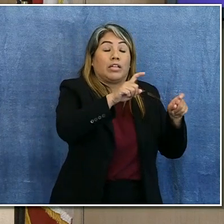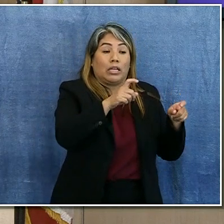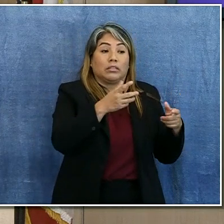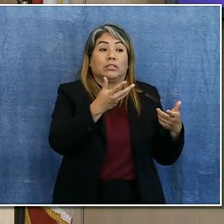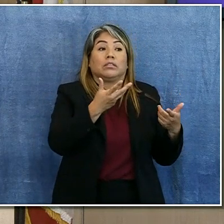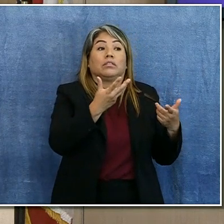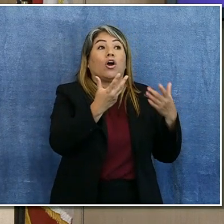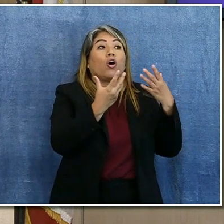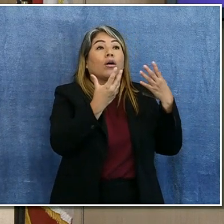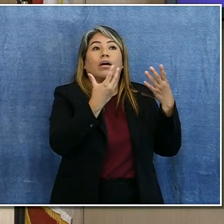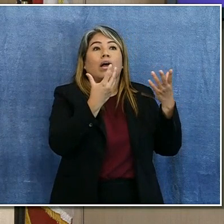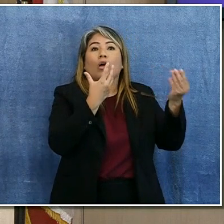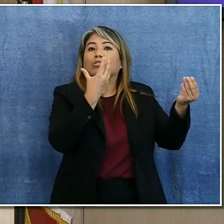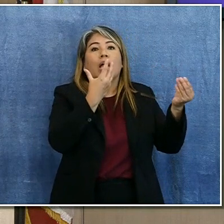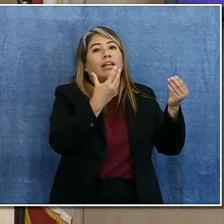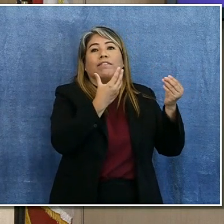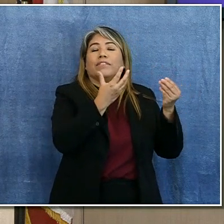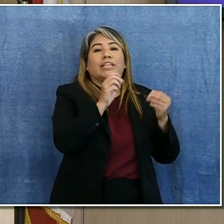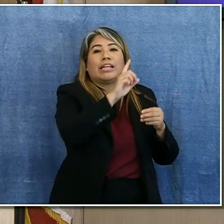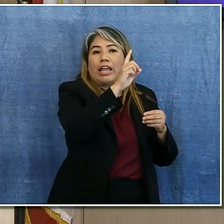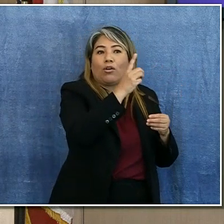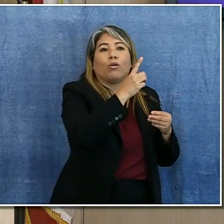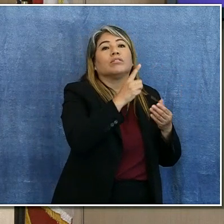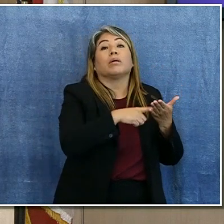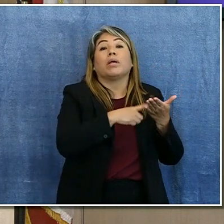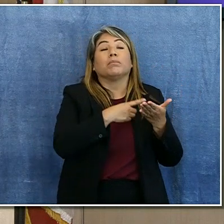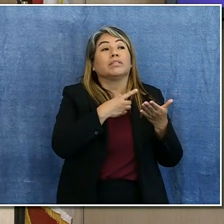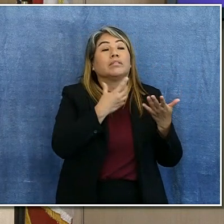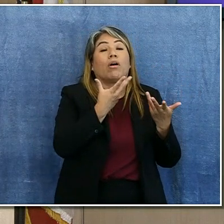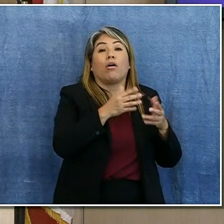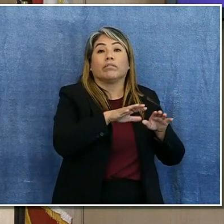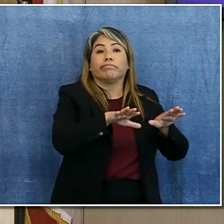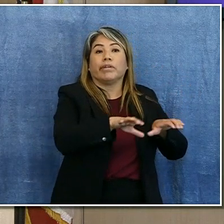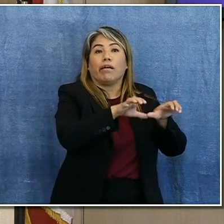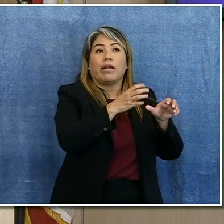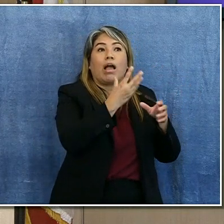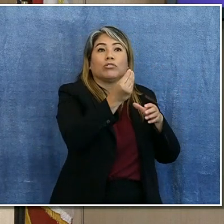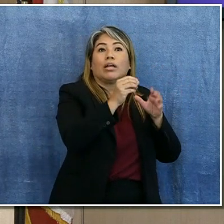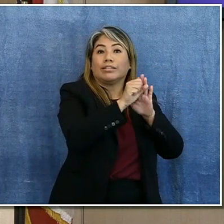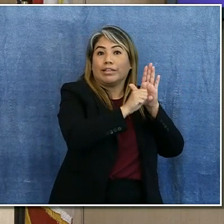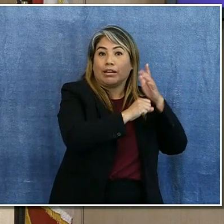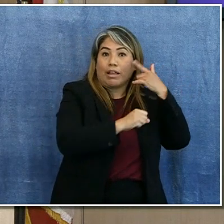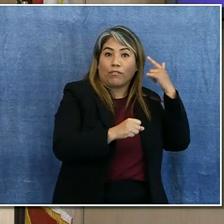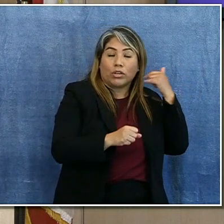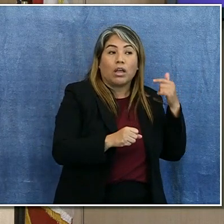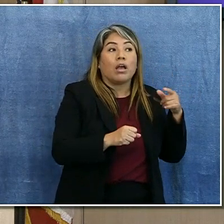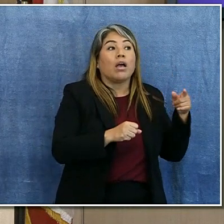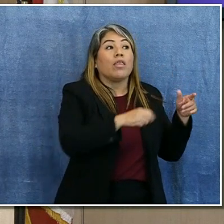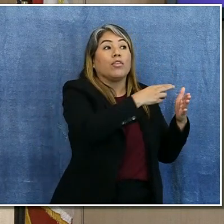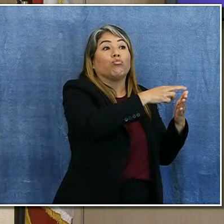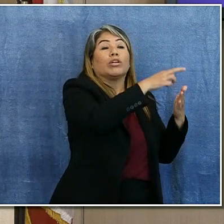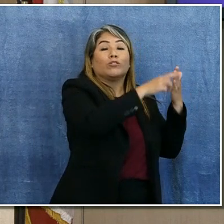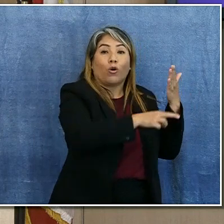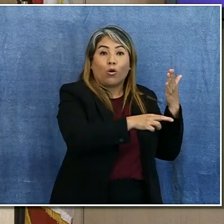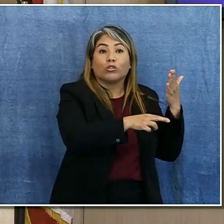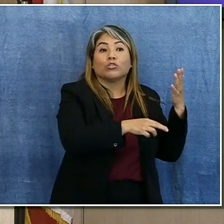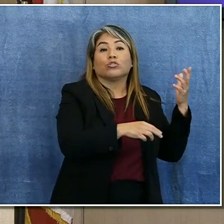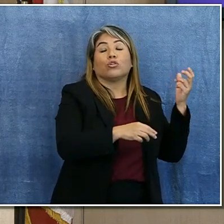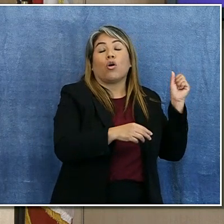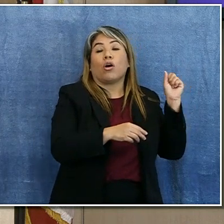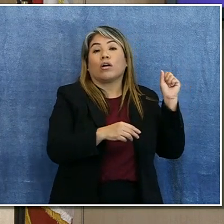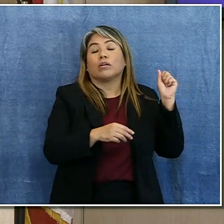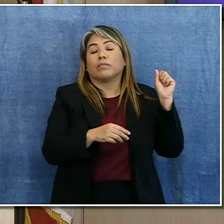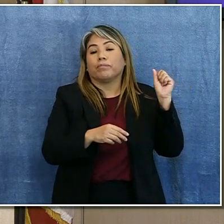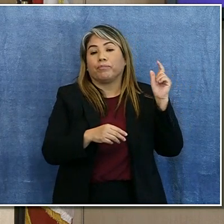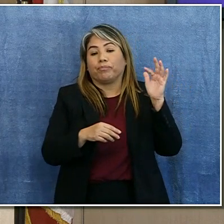performed outside of San Diego, sometimes even outside the state of California. And those results are all sent to